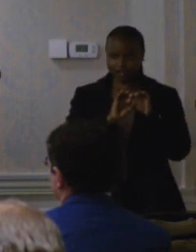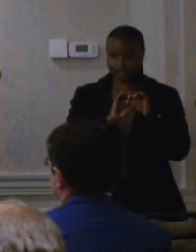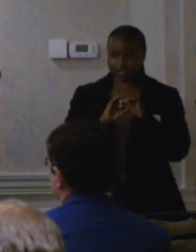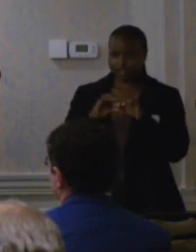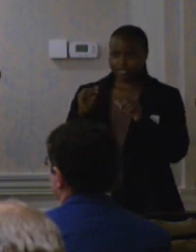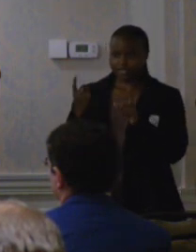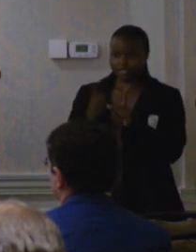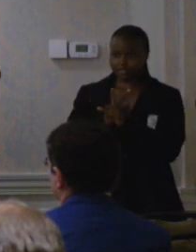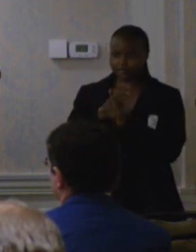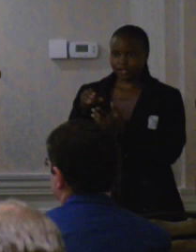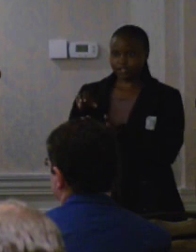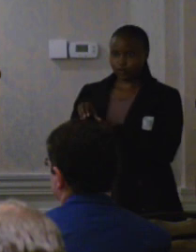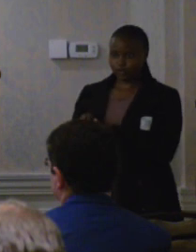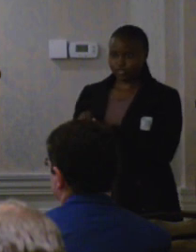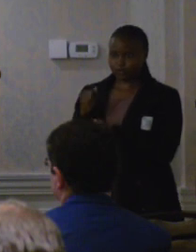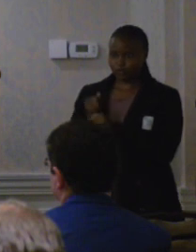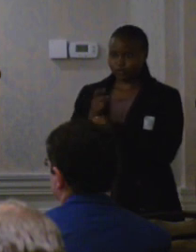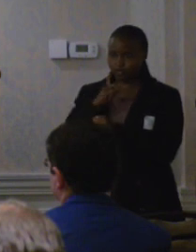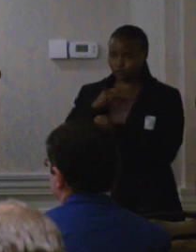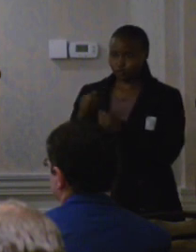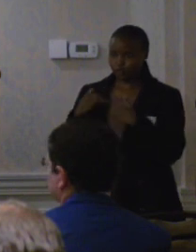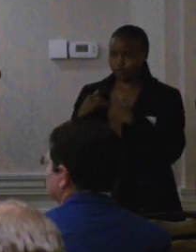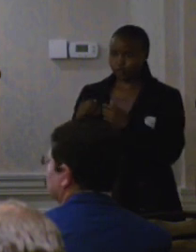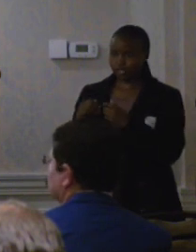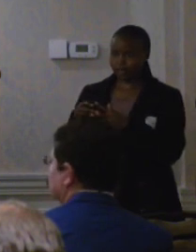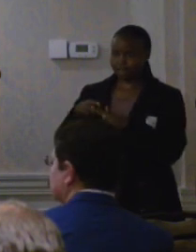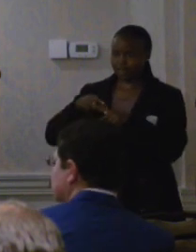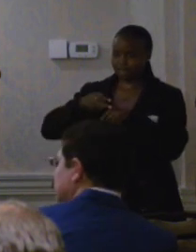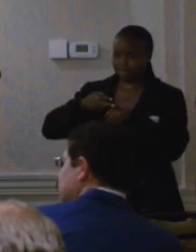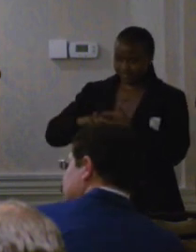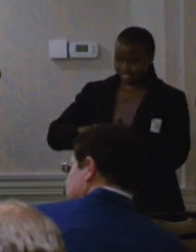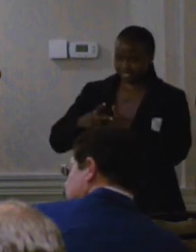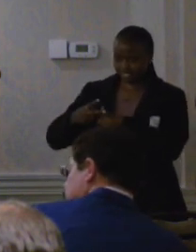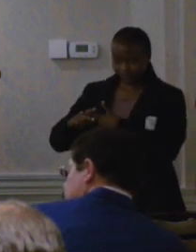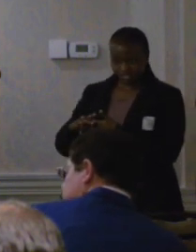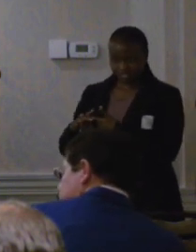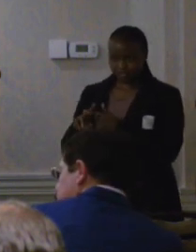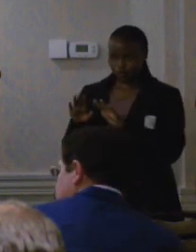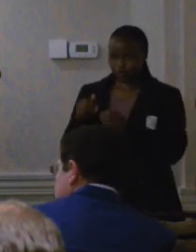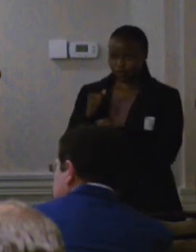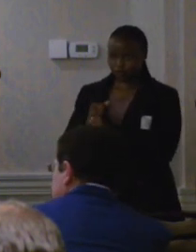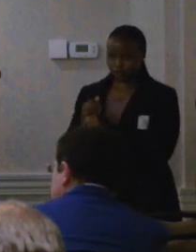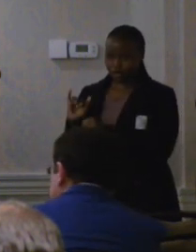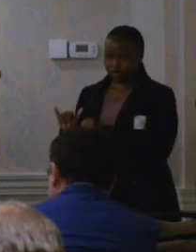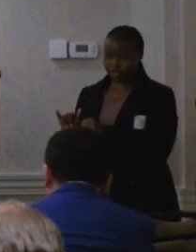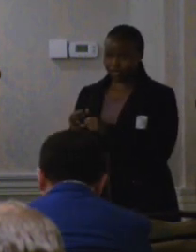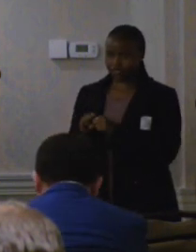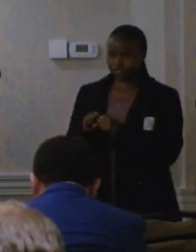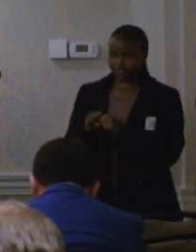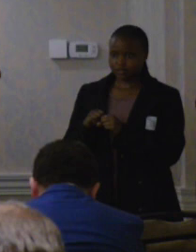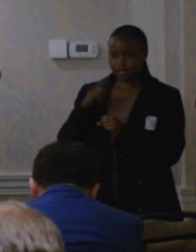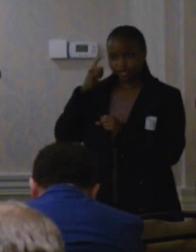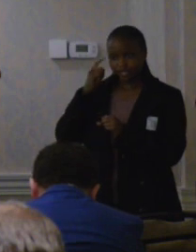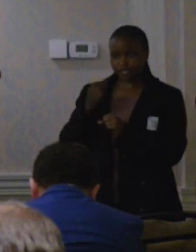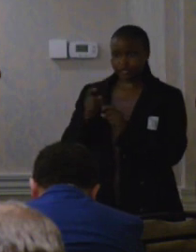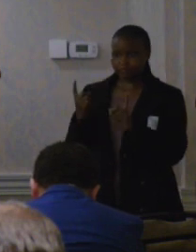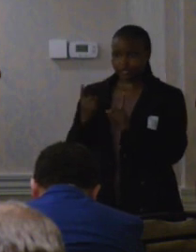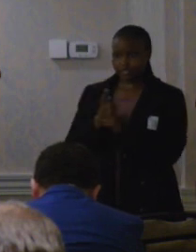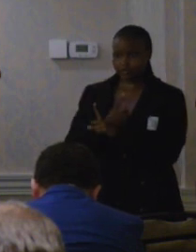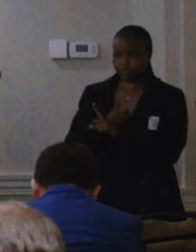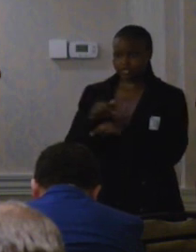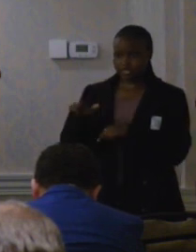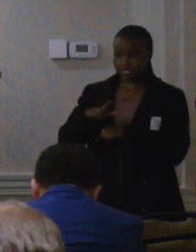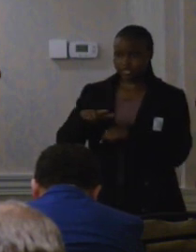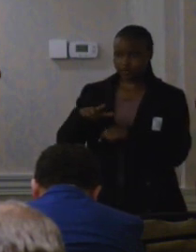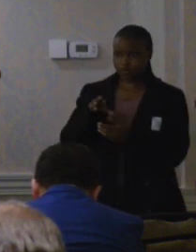certain context, and to make sure and we don't have a fixed formulation about the how percentage of to be balanced. I think can be very different in the